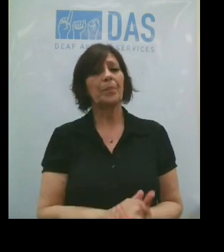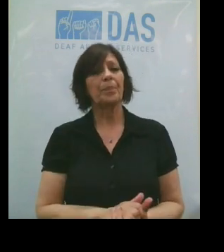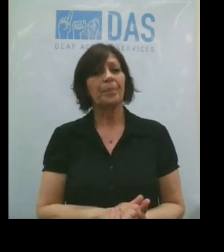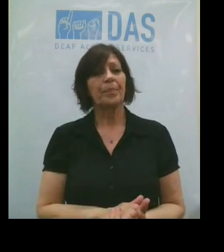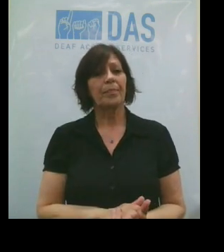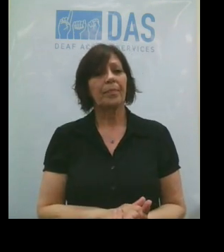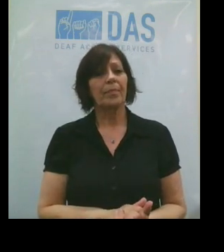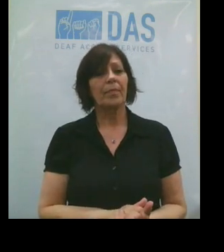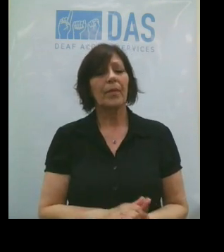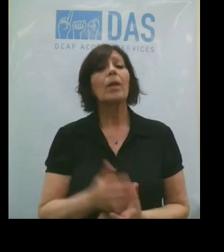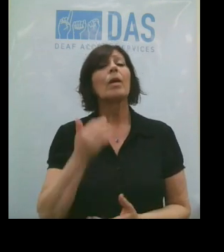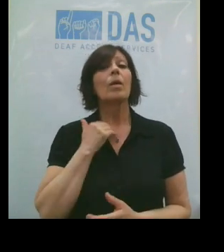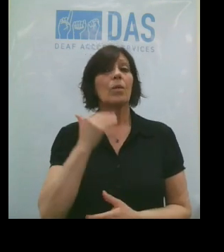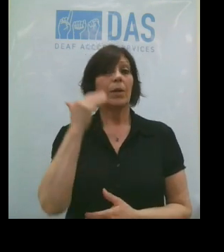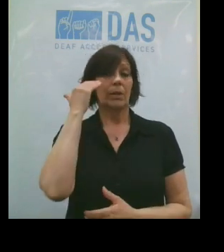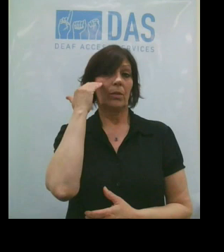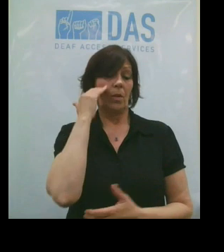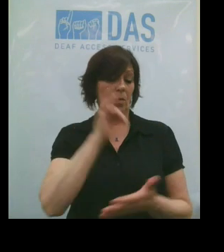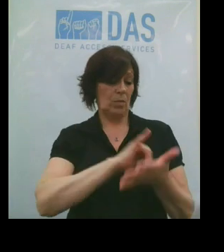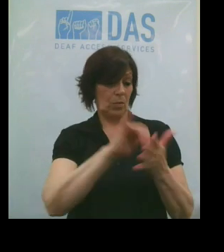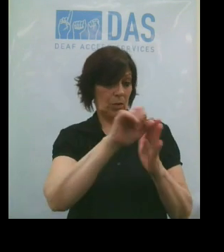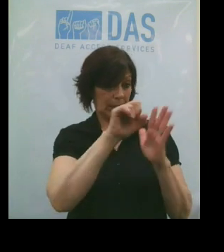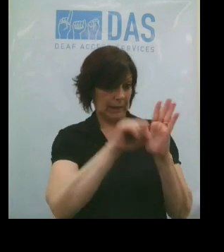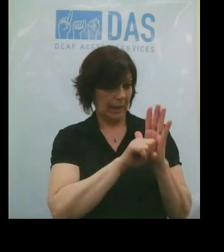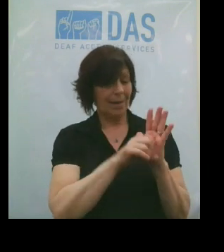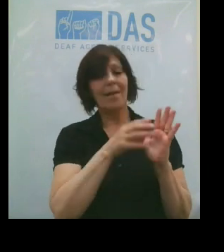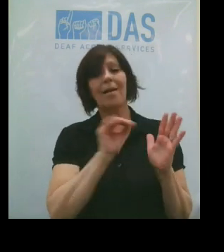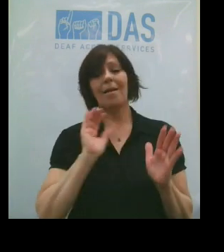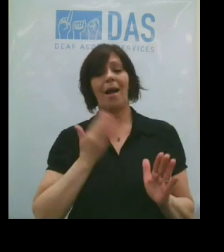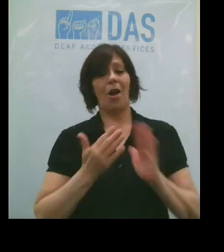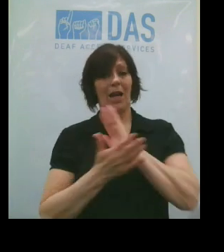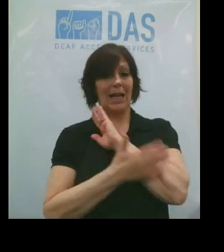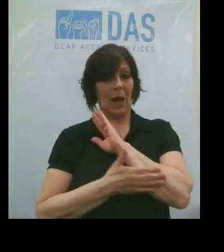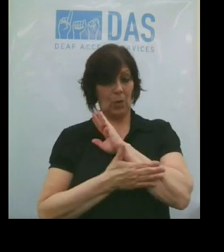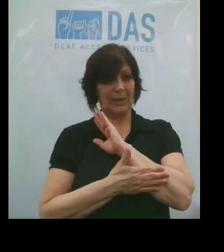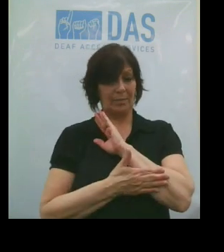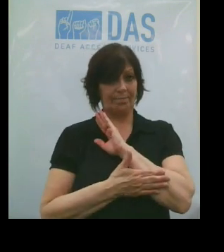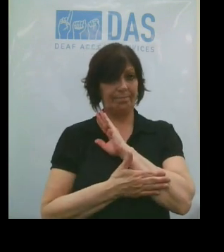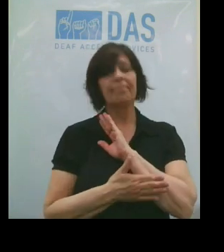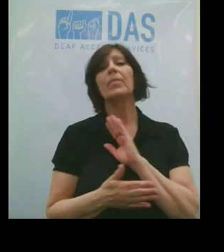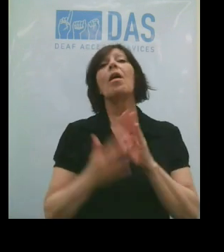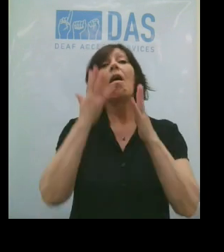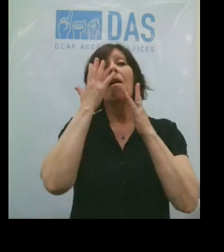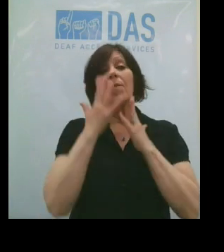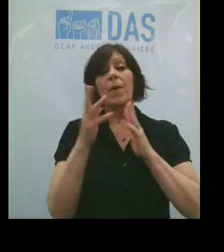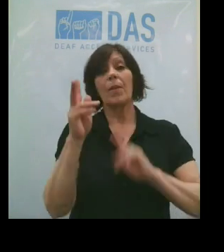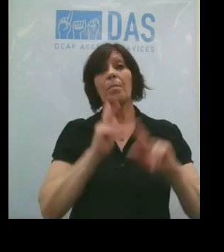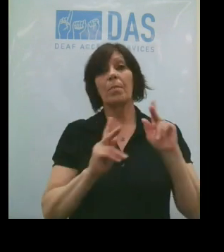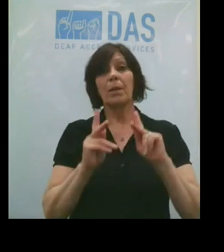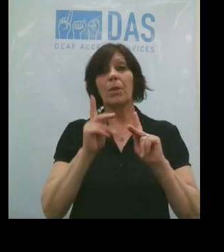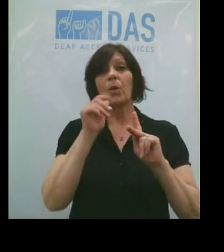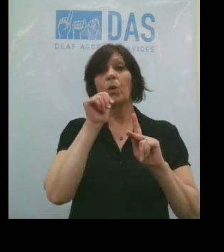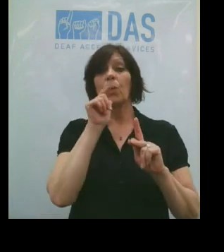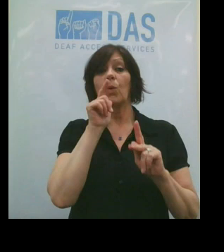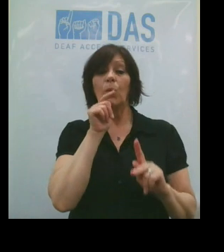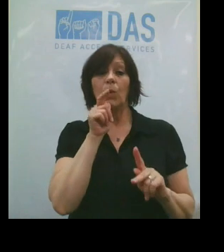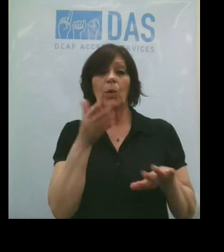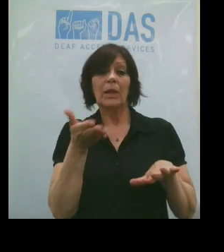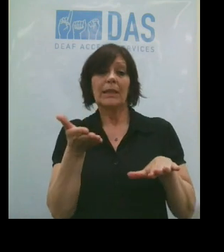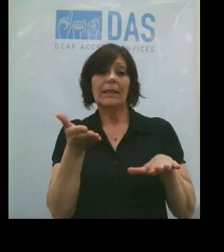we know both in New York State and in Erie County, unfortunately, the people that end up dying